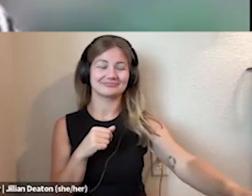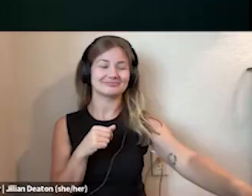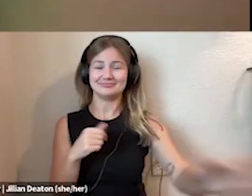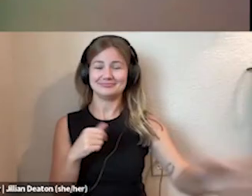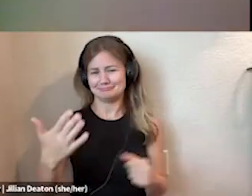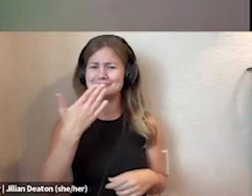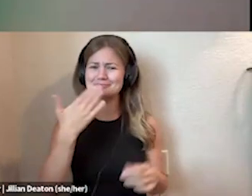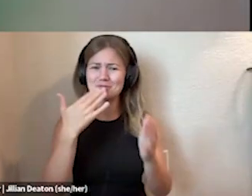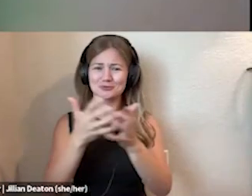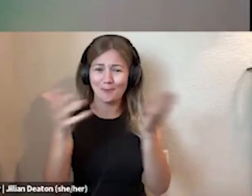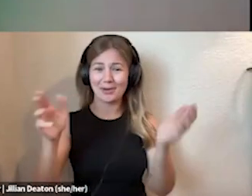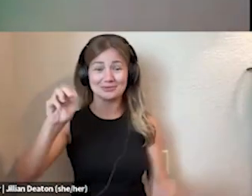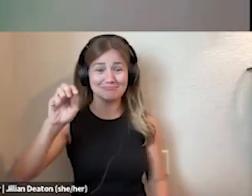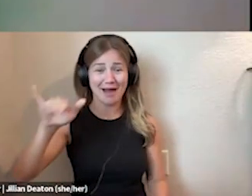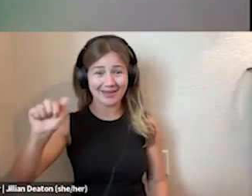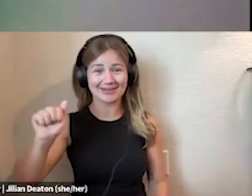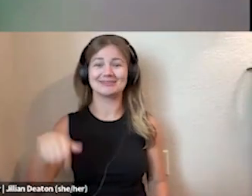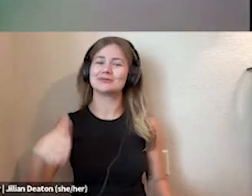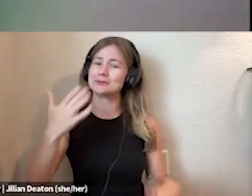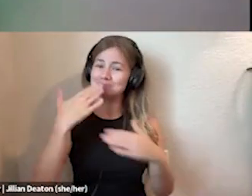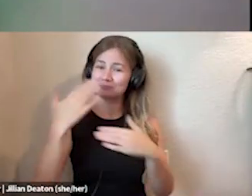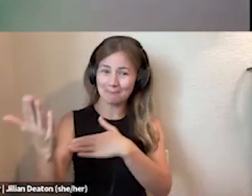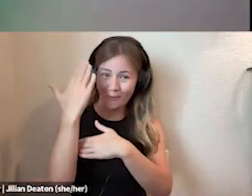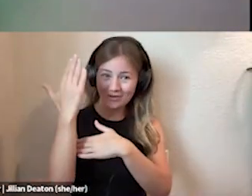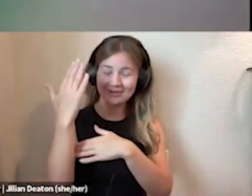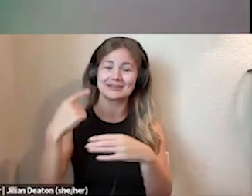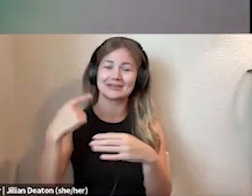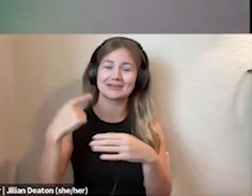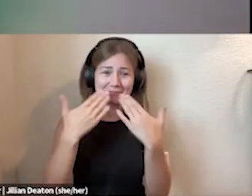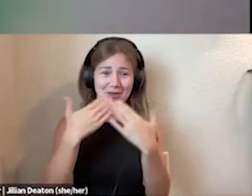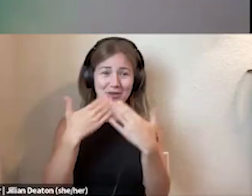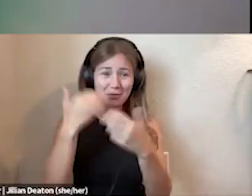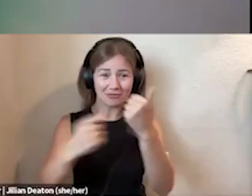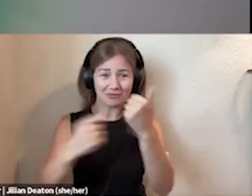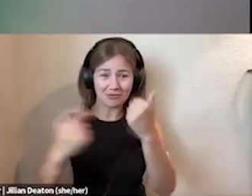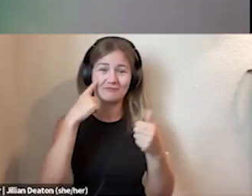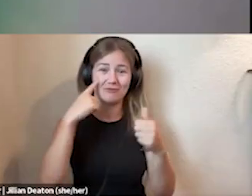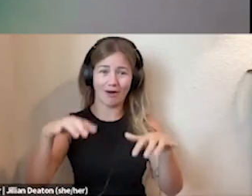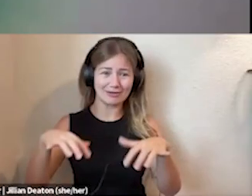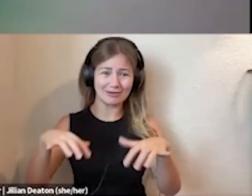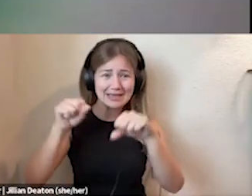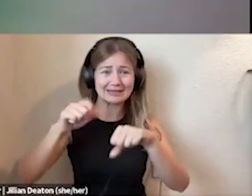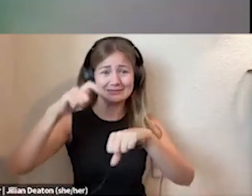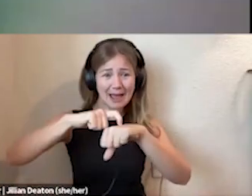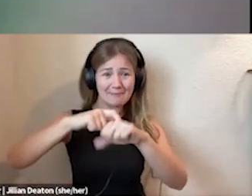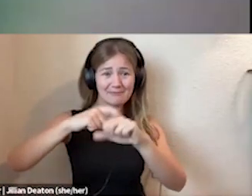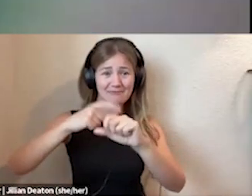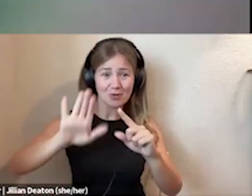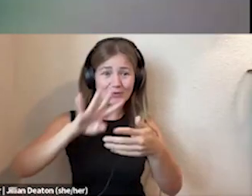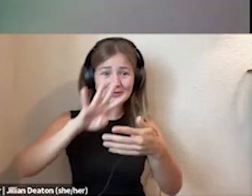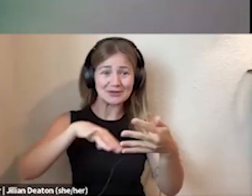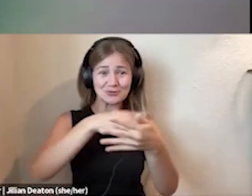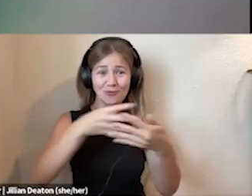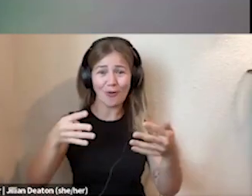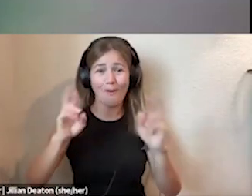Maya, and good morning. Thank you, everyone, for taking time out of your schedule today to be with us for what we hope will be